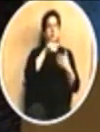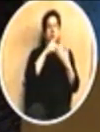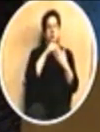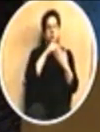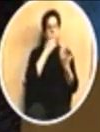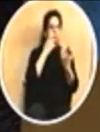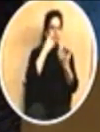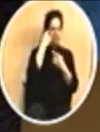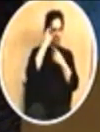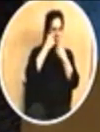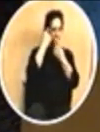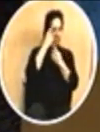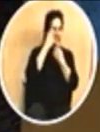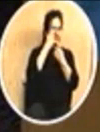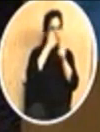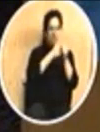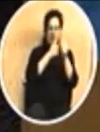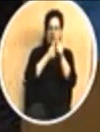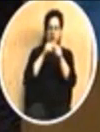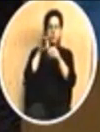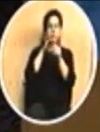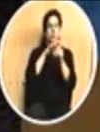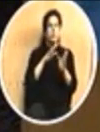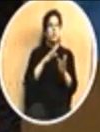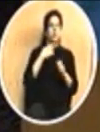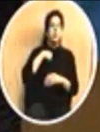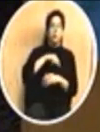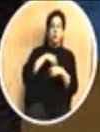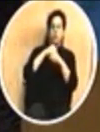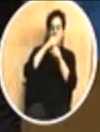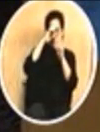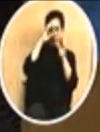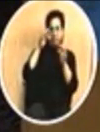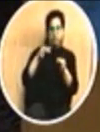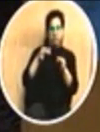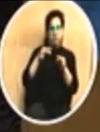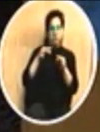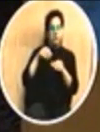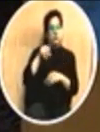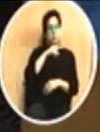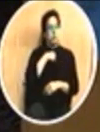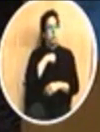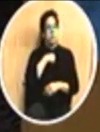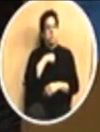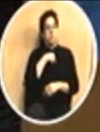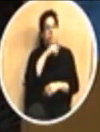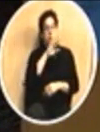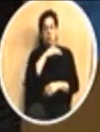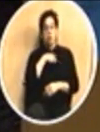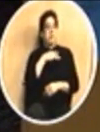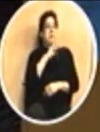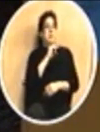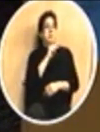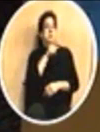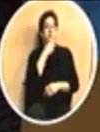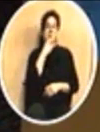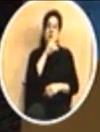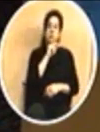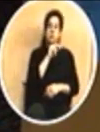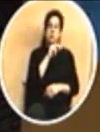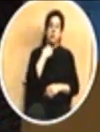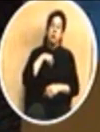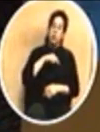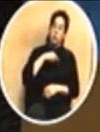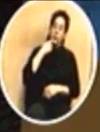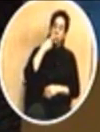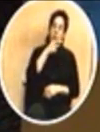contemplated, every single voter did. And we came to a decision, and you didn't like it. You said no. Well, we told